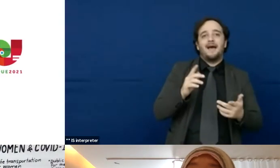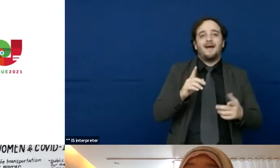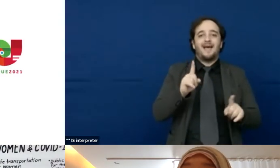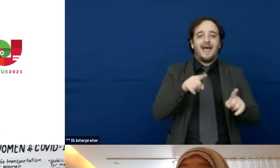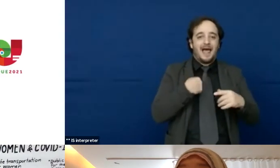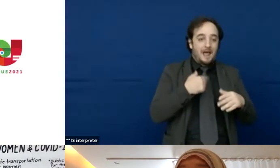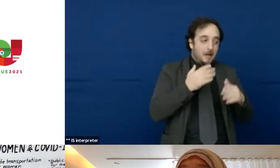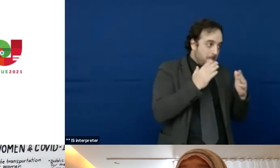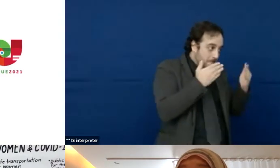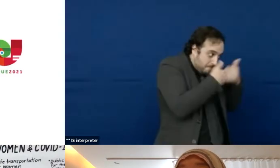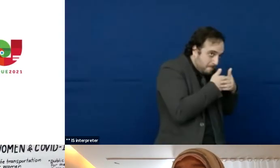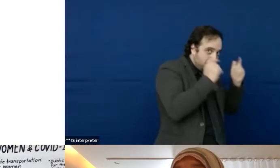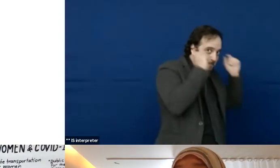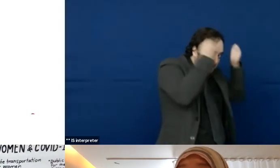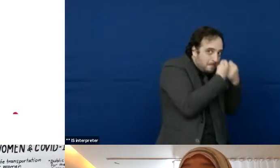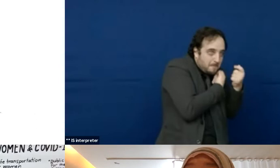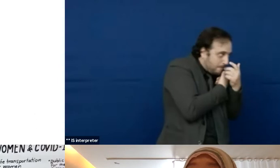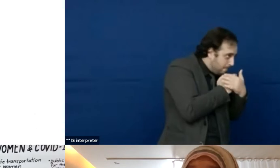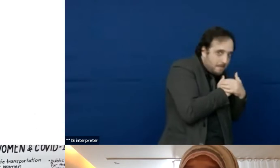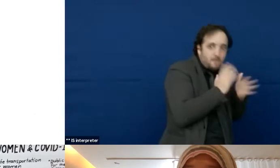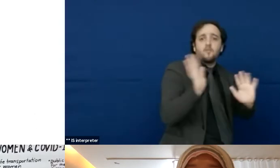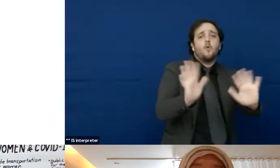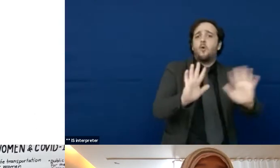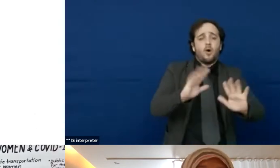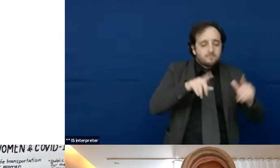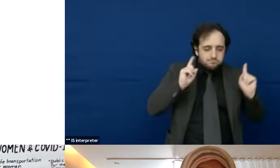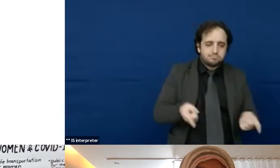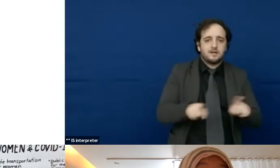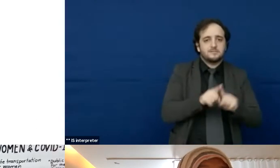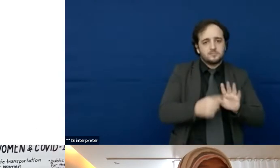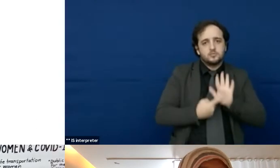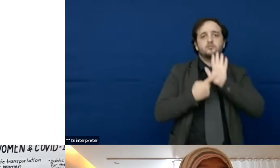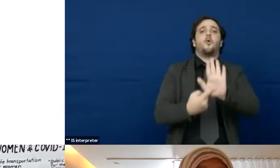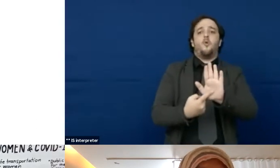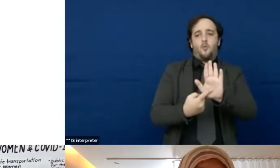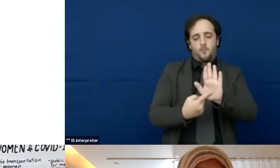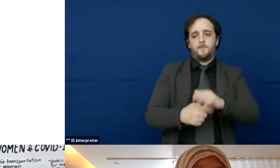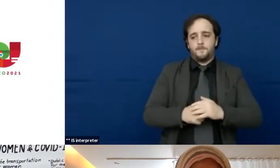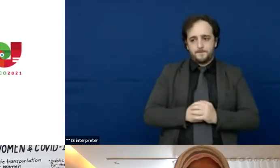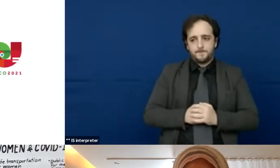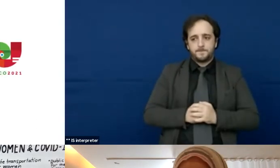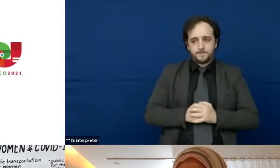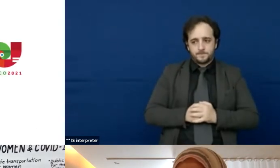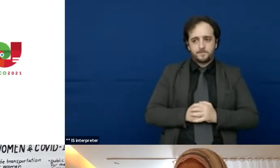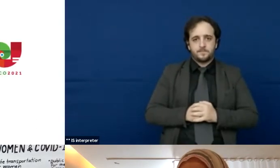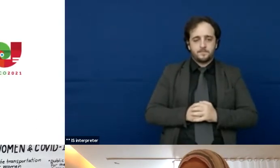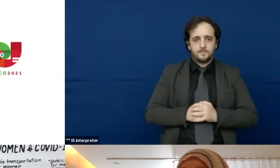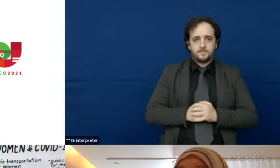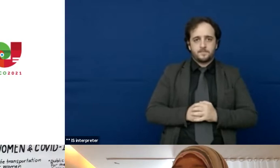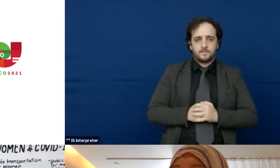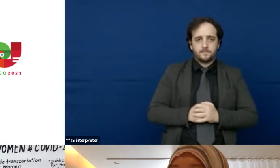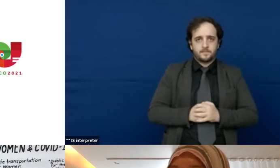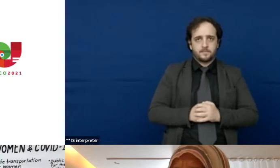the Global Coalition of for Inclusive Safe Spaces and Cities, we are made of 6 organizations.